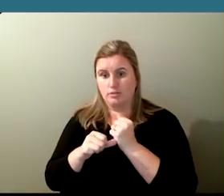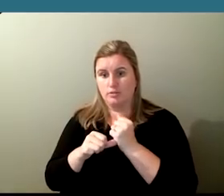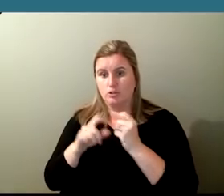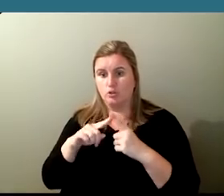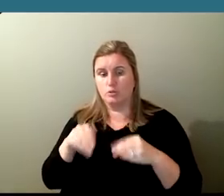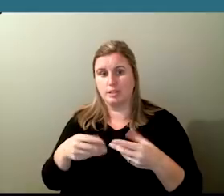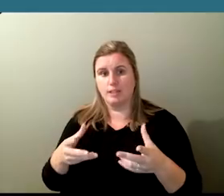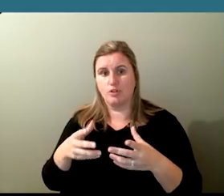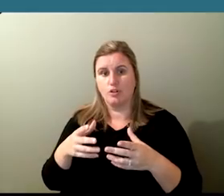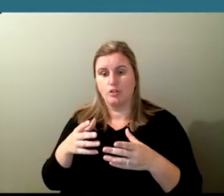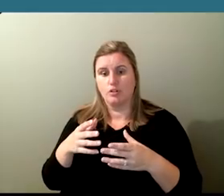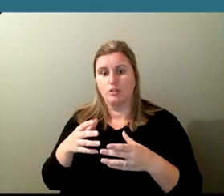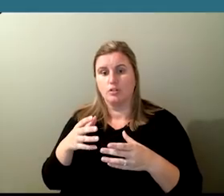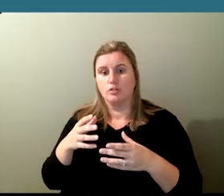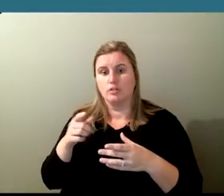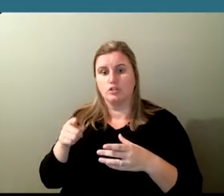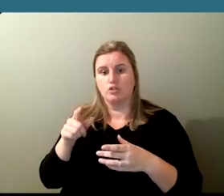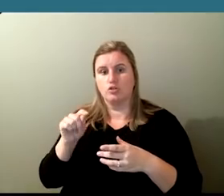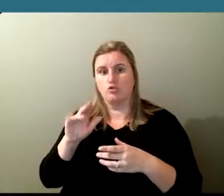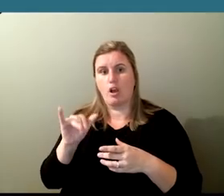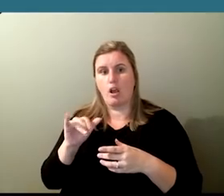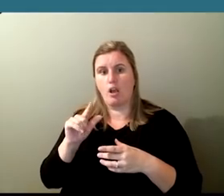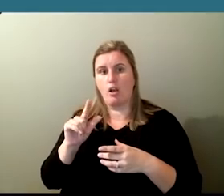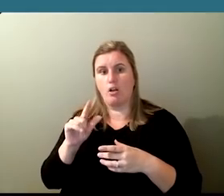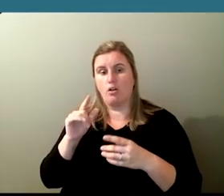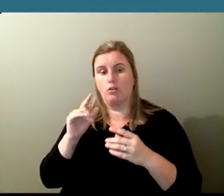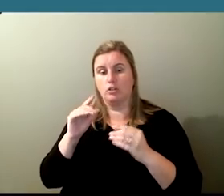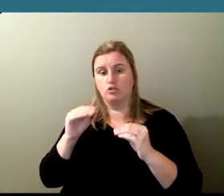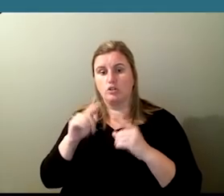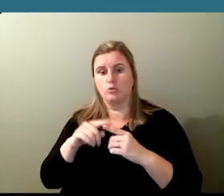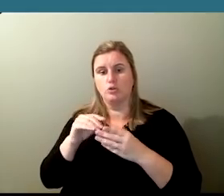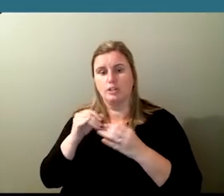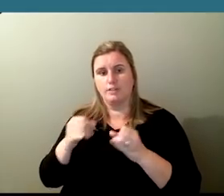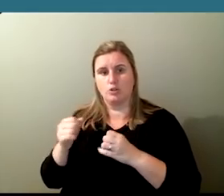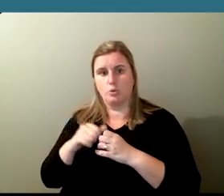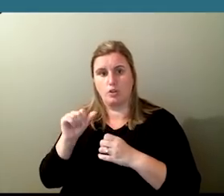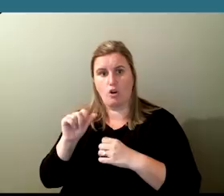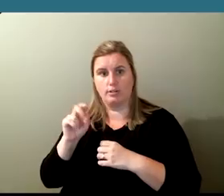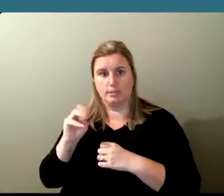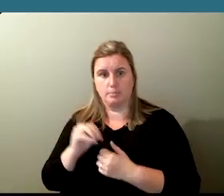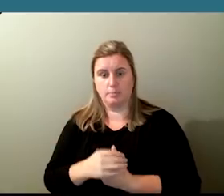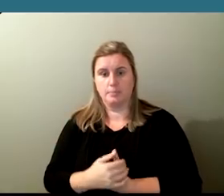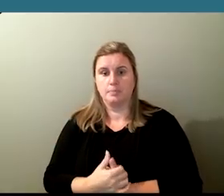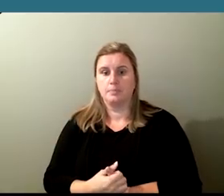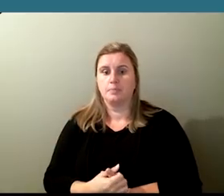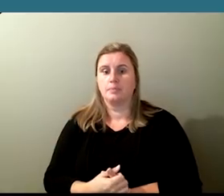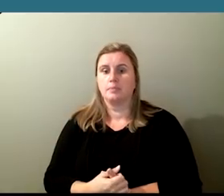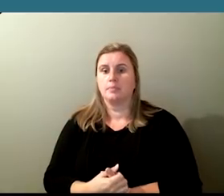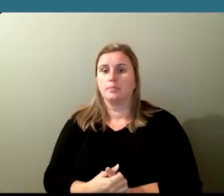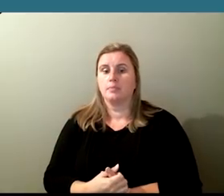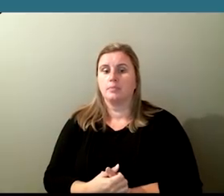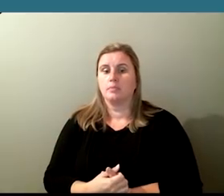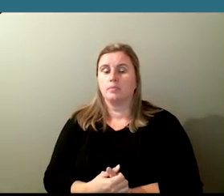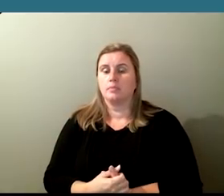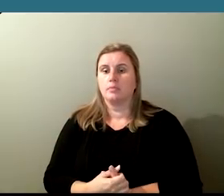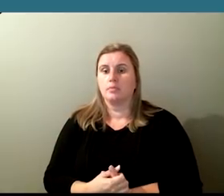deliver discrete child instruction to individuals with autism. Across these studies, the length